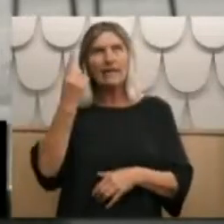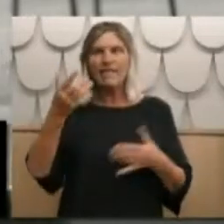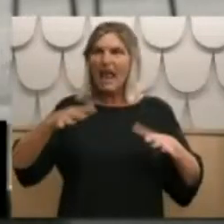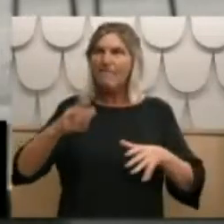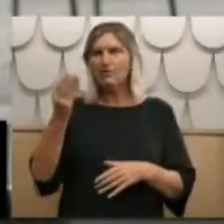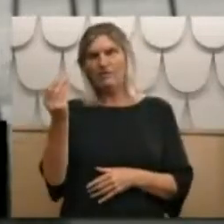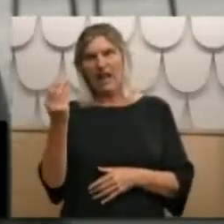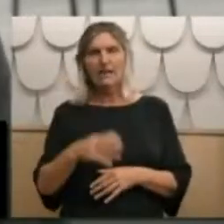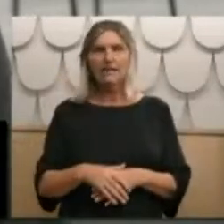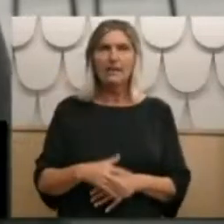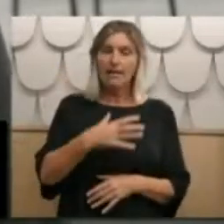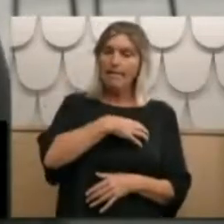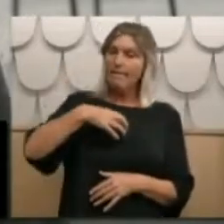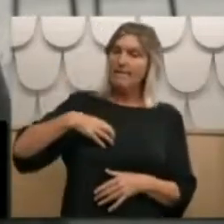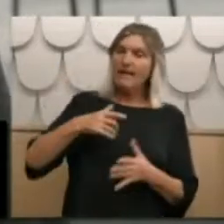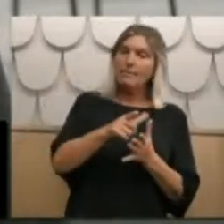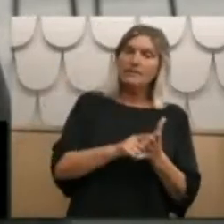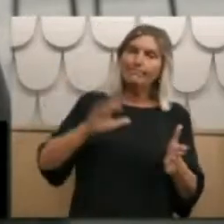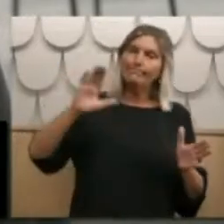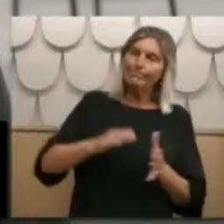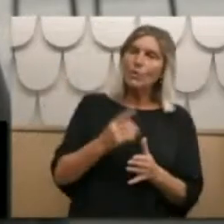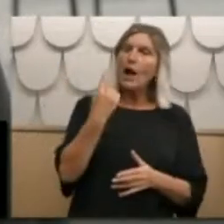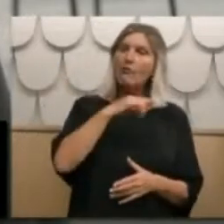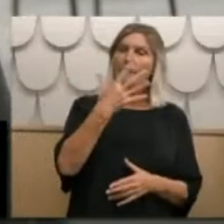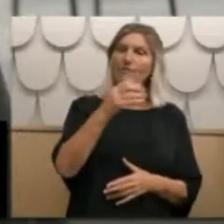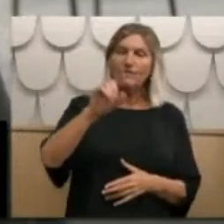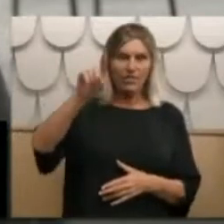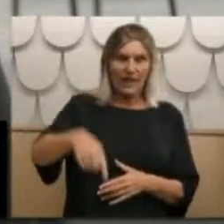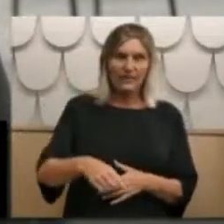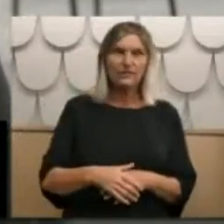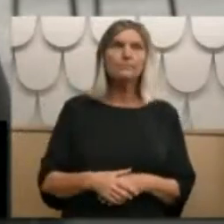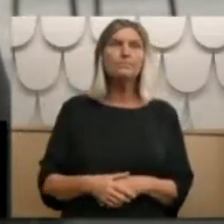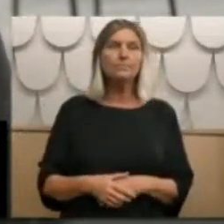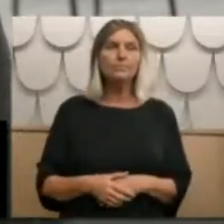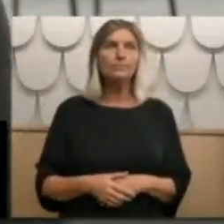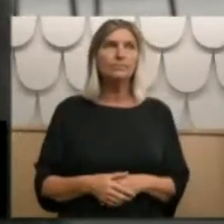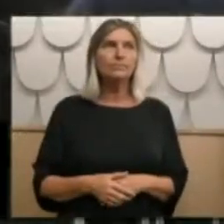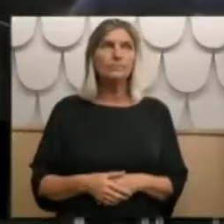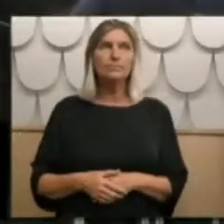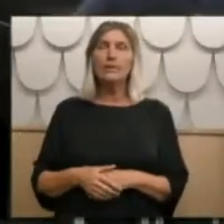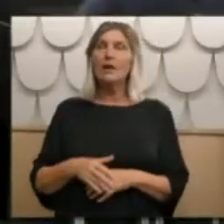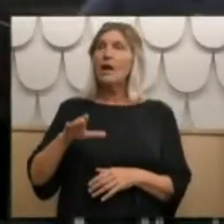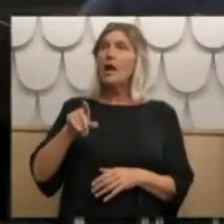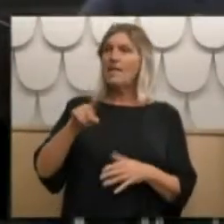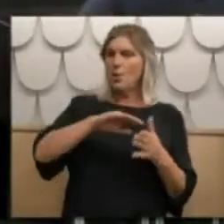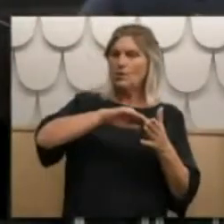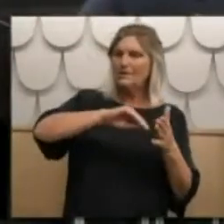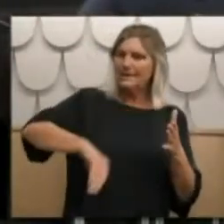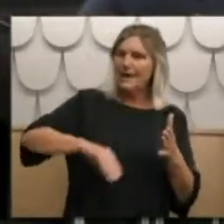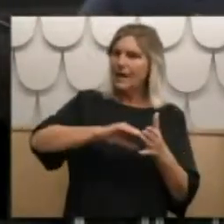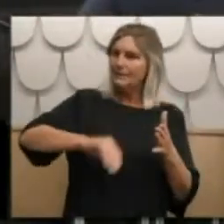The government legislated it down to 150,000, and that would also from that would be deducted monies